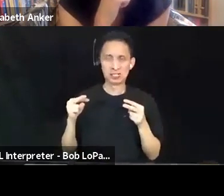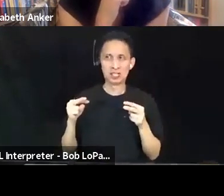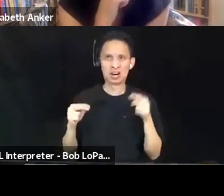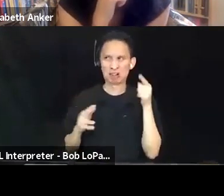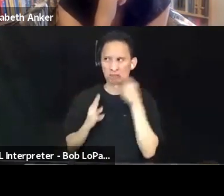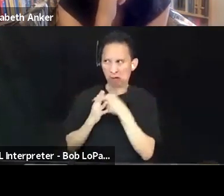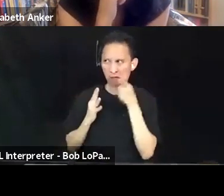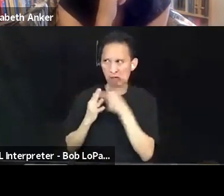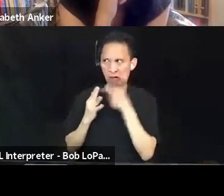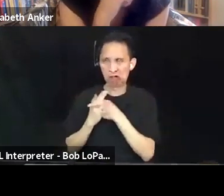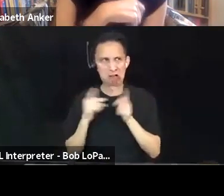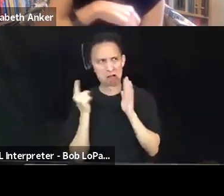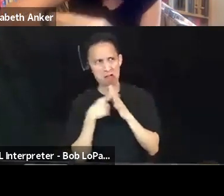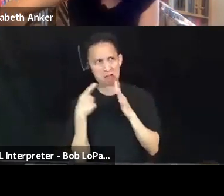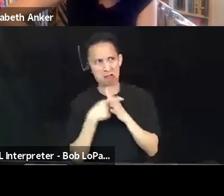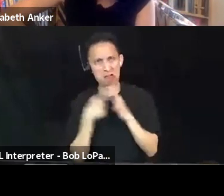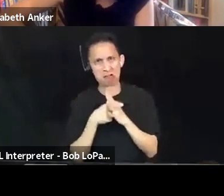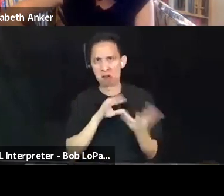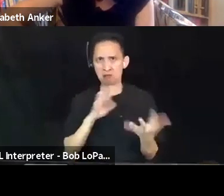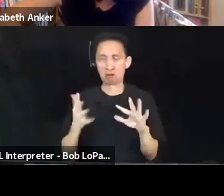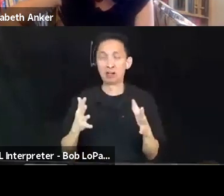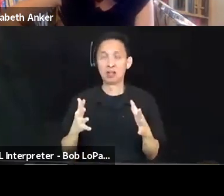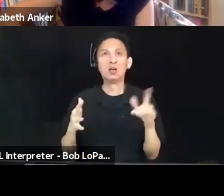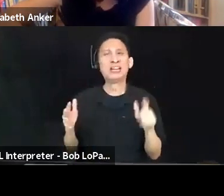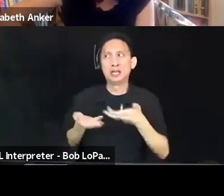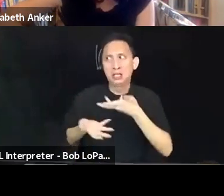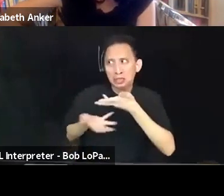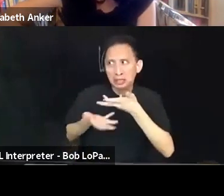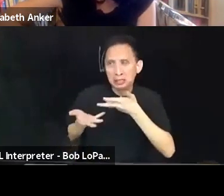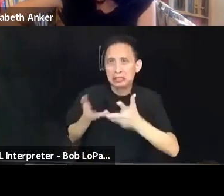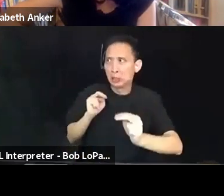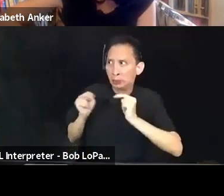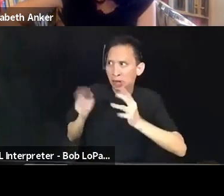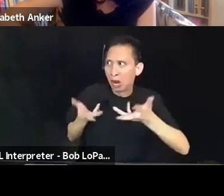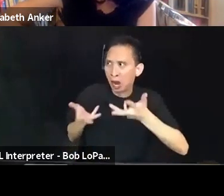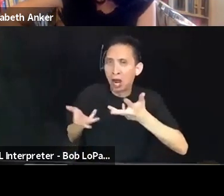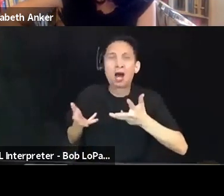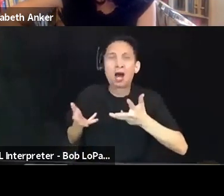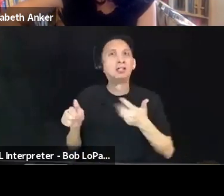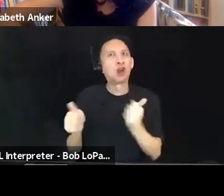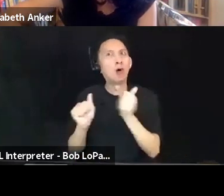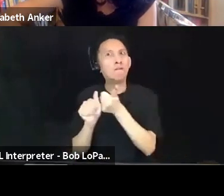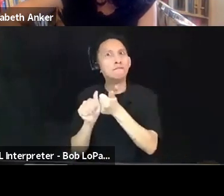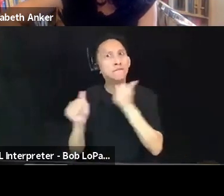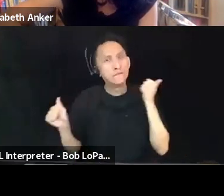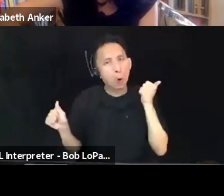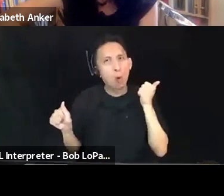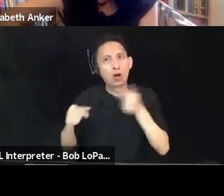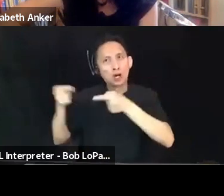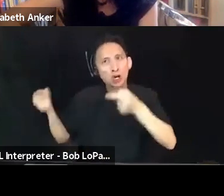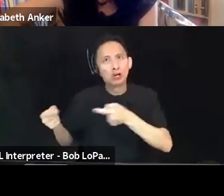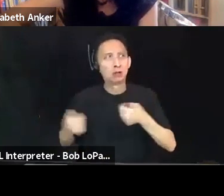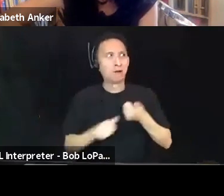antagonisms with the aim of avoiding bloodshed, especially bloodshed